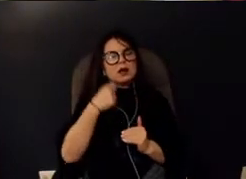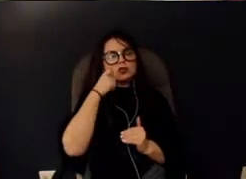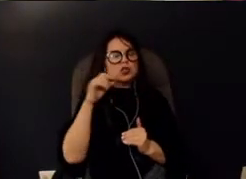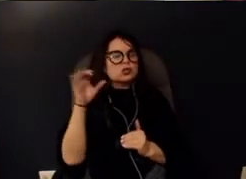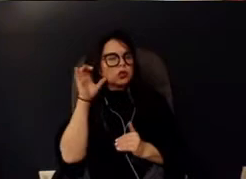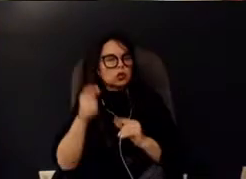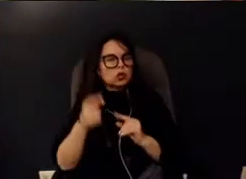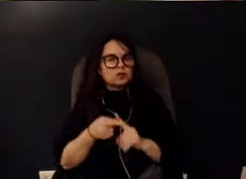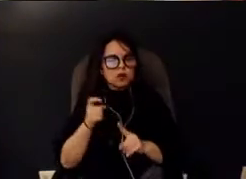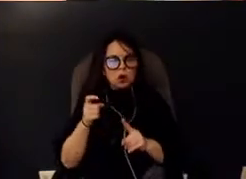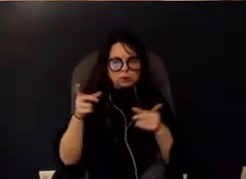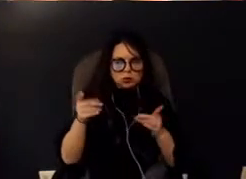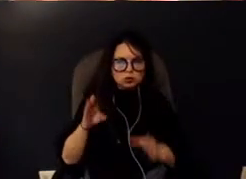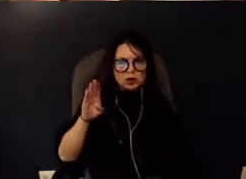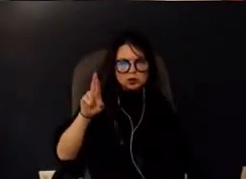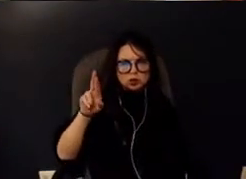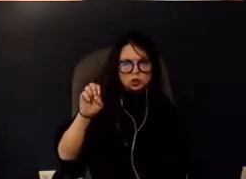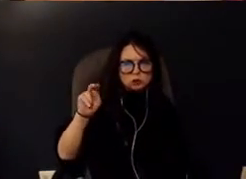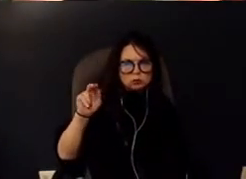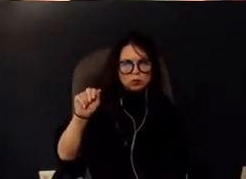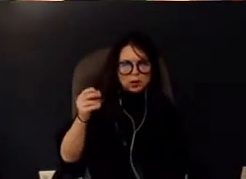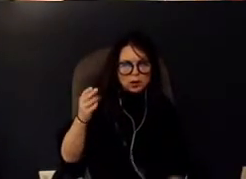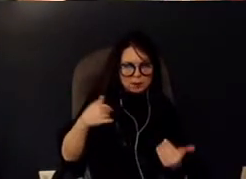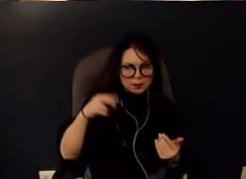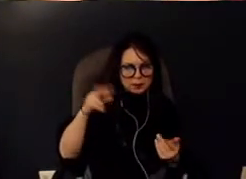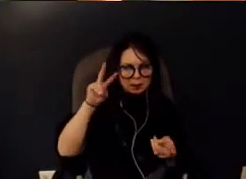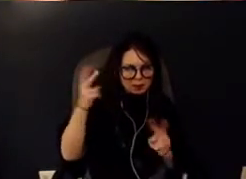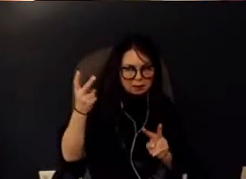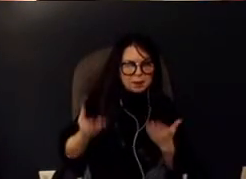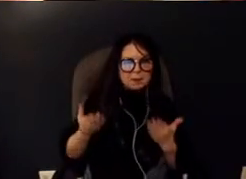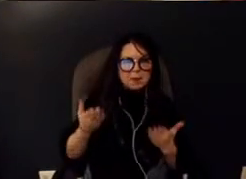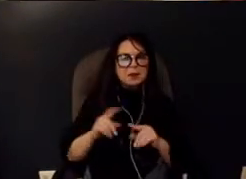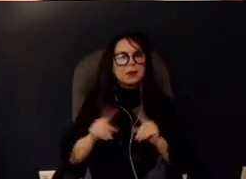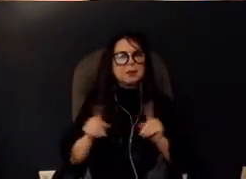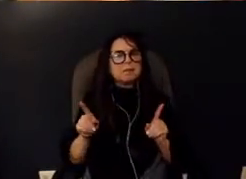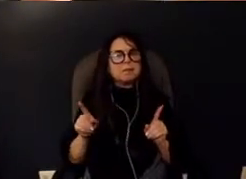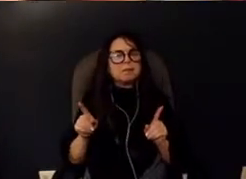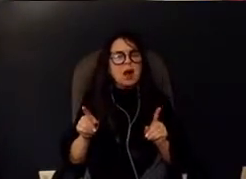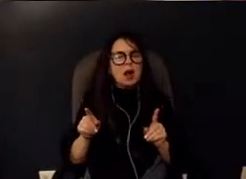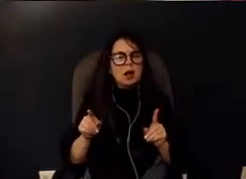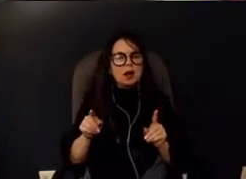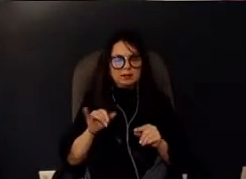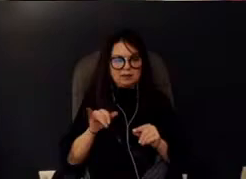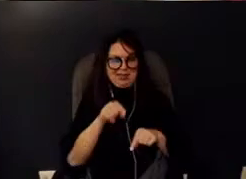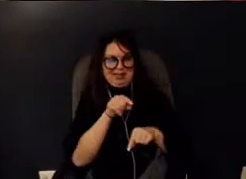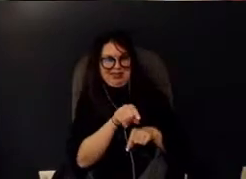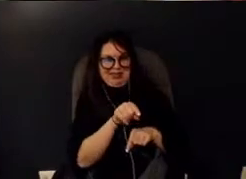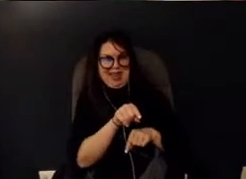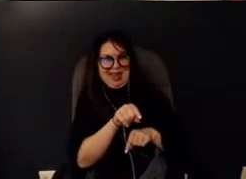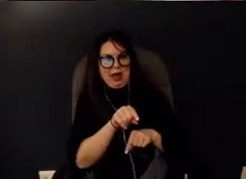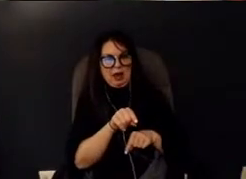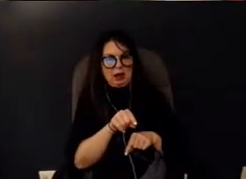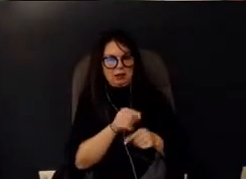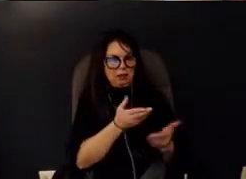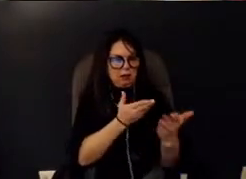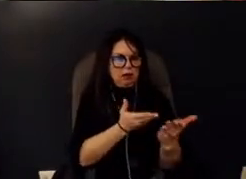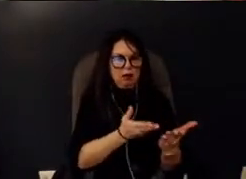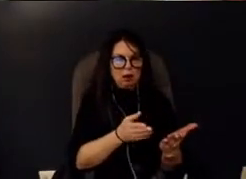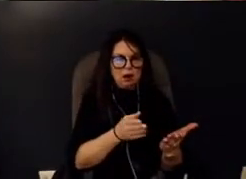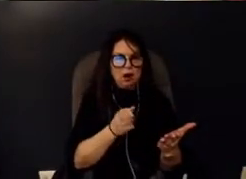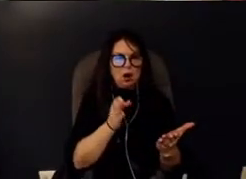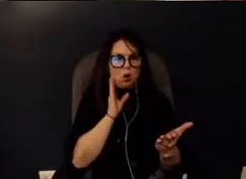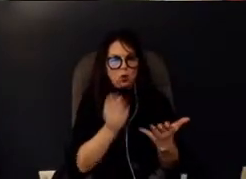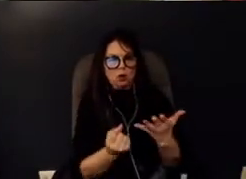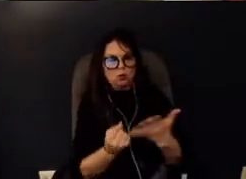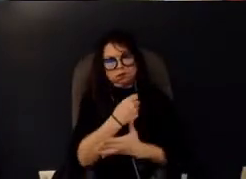misunderstood her, around that, like this would take priority over the other work that we